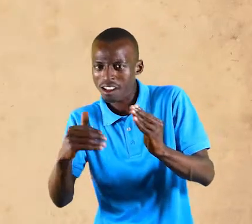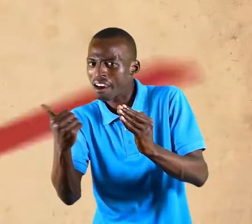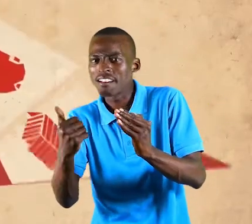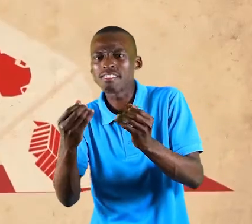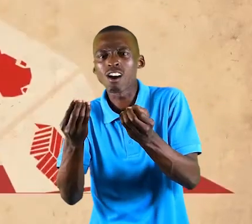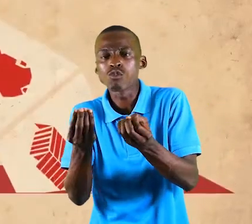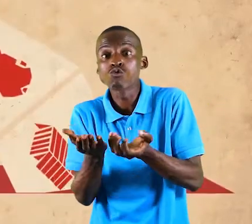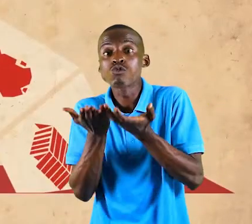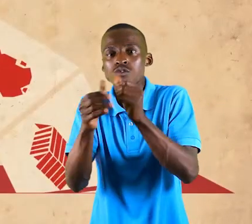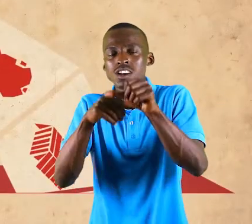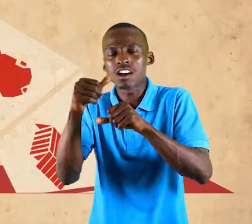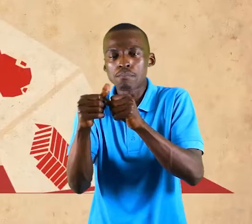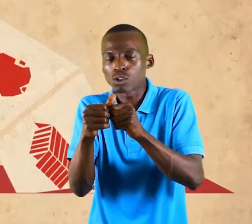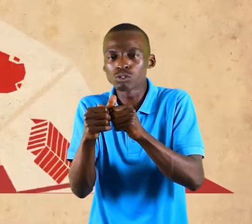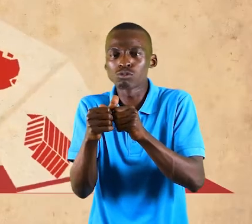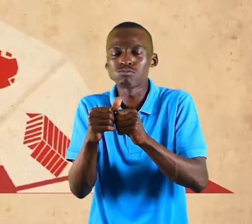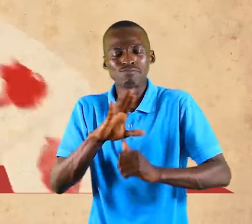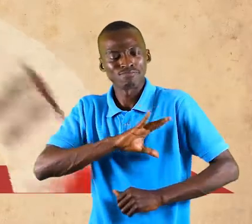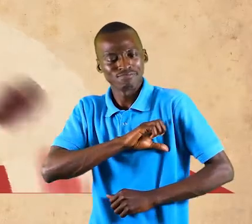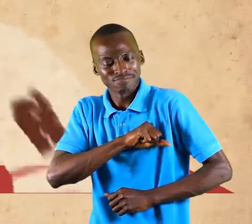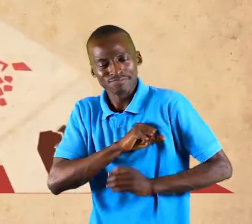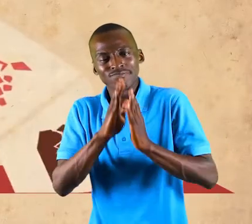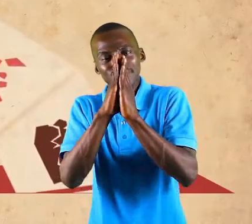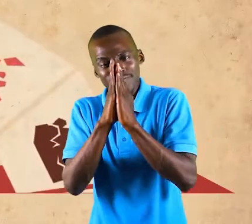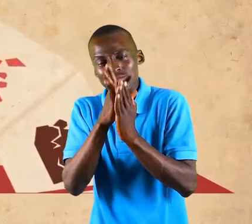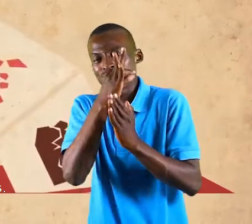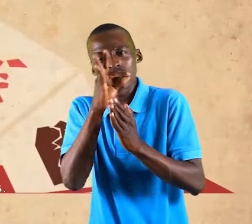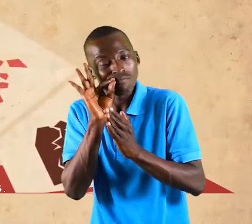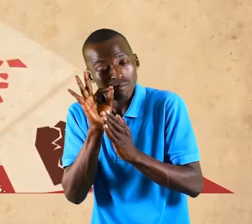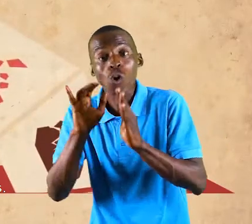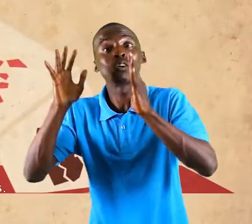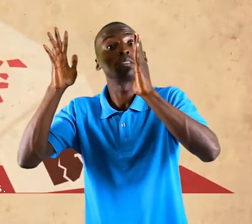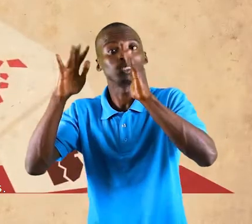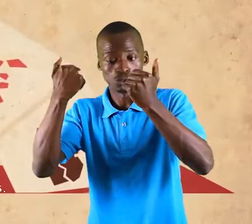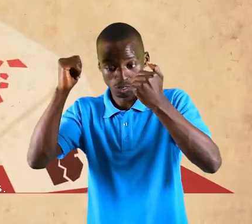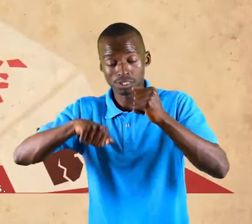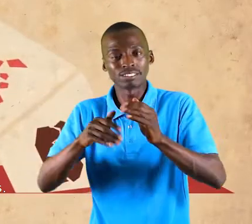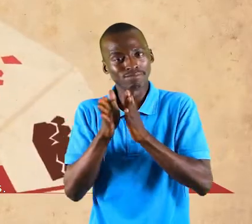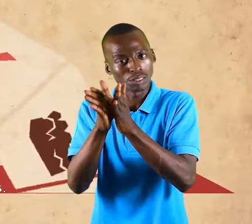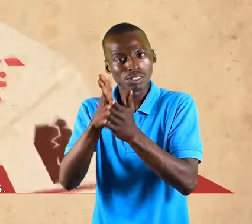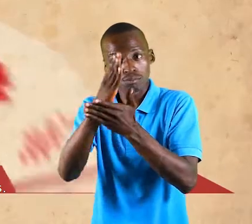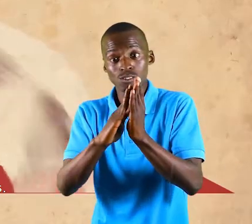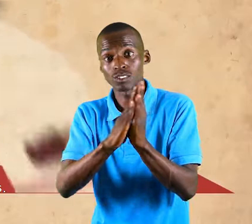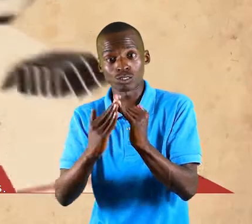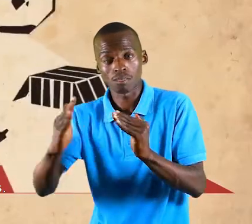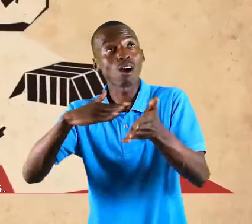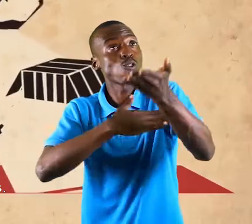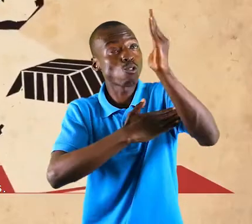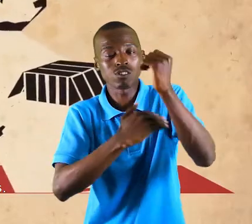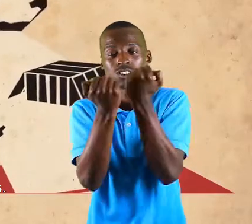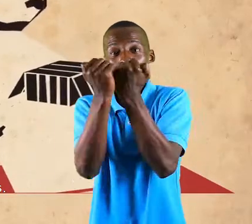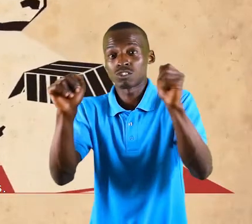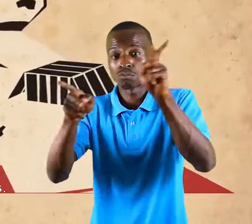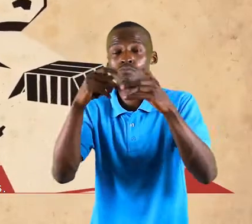there are some more rituals. These are about observing sacred days and festivals. They're all celebrations that retell some part of the story